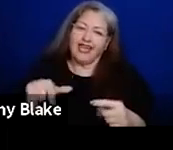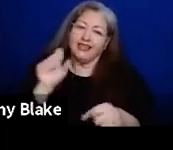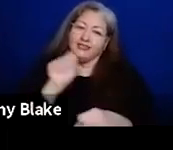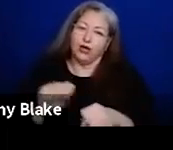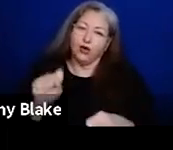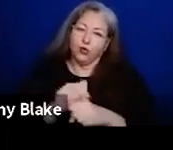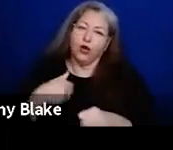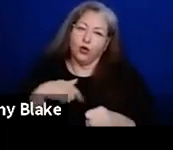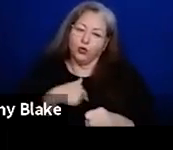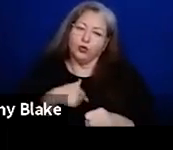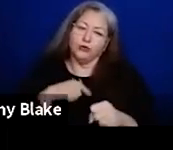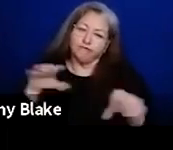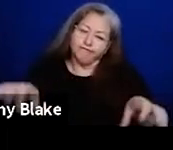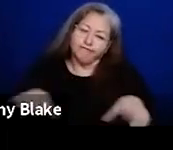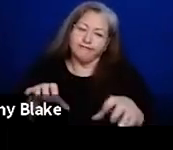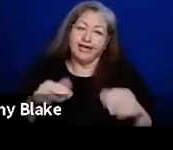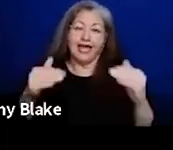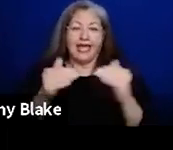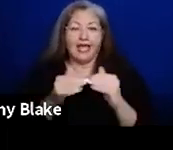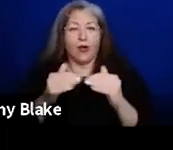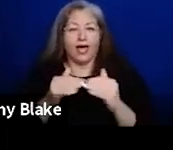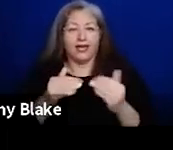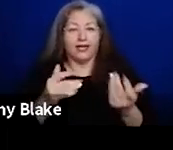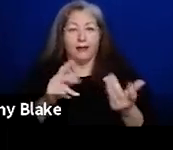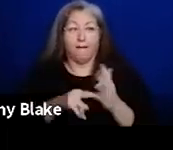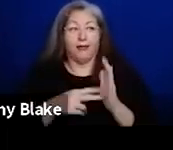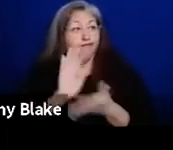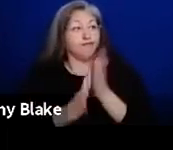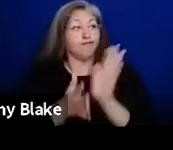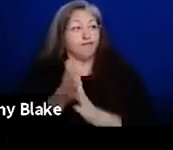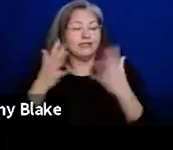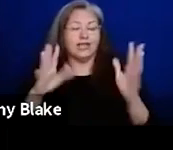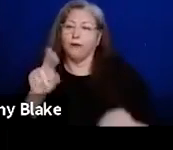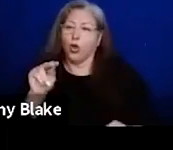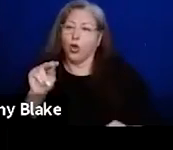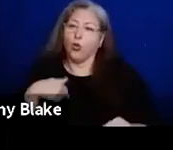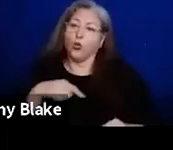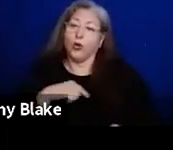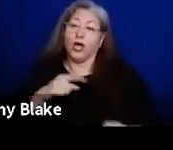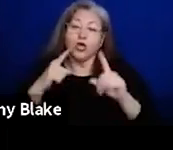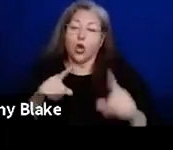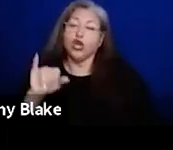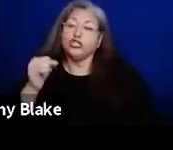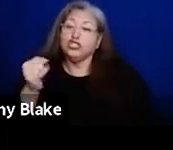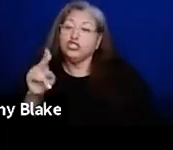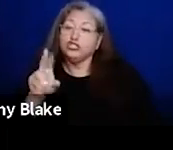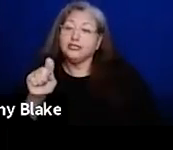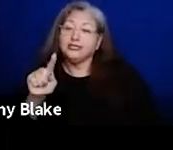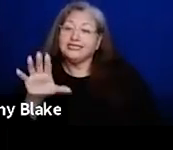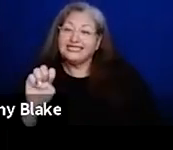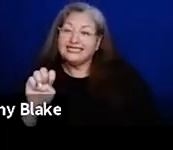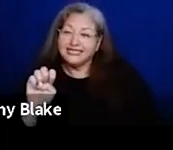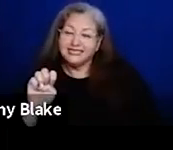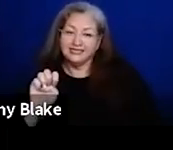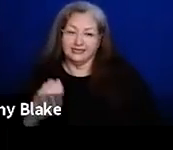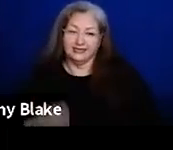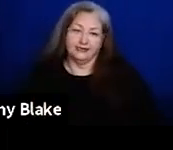Equality is not where we need to stop. Justice is where we need to continue to move